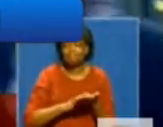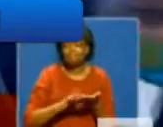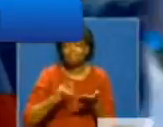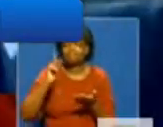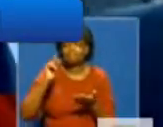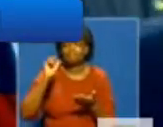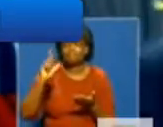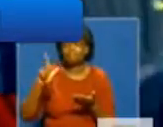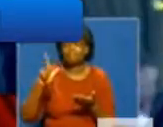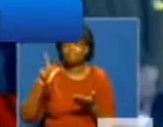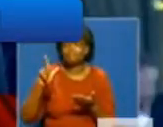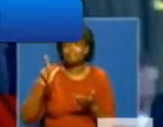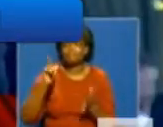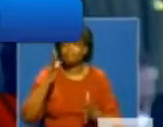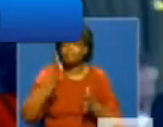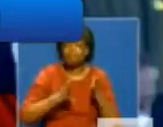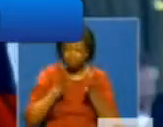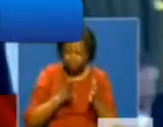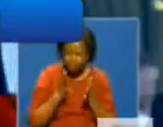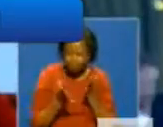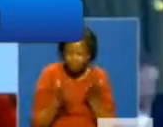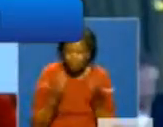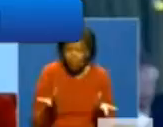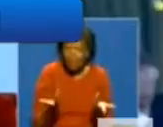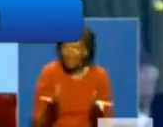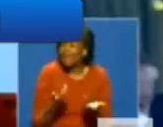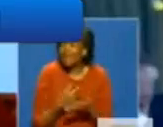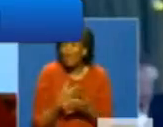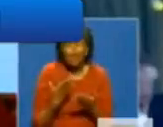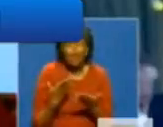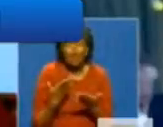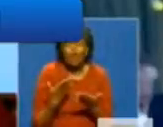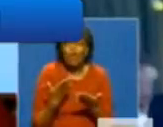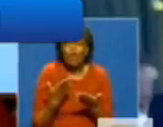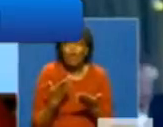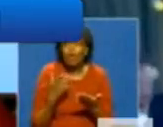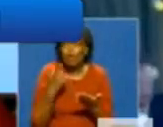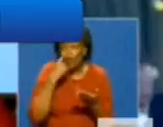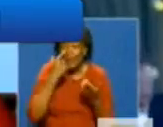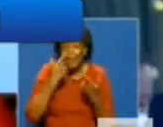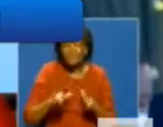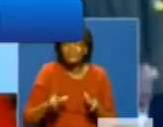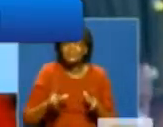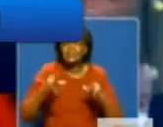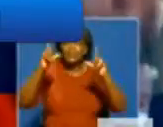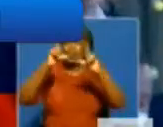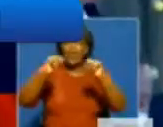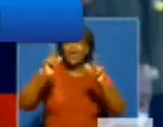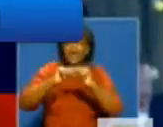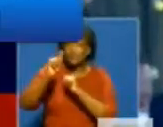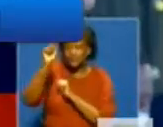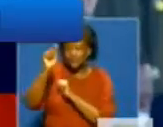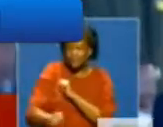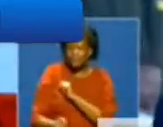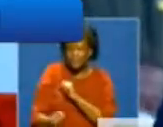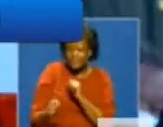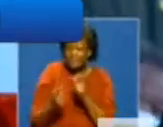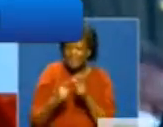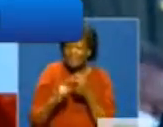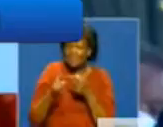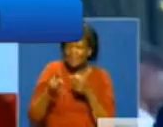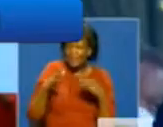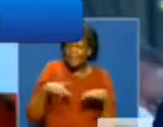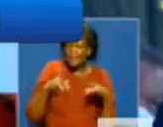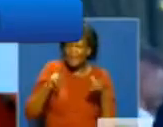Language, and into all the indigenous languages. Those are the words of the judgment. Wanjiku must translate